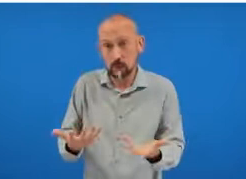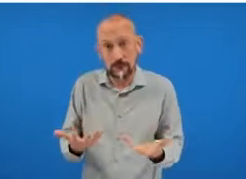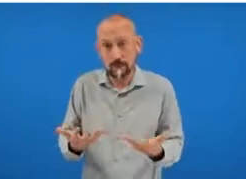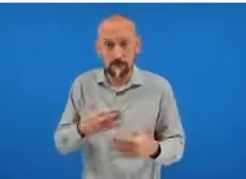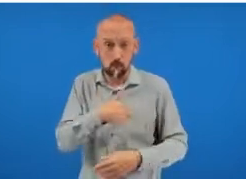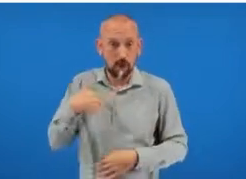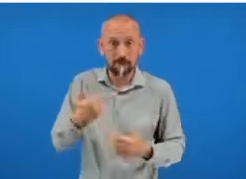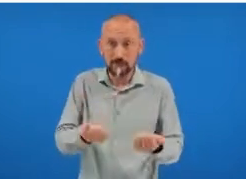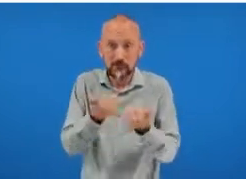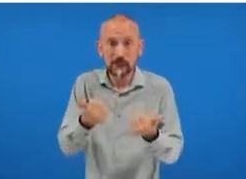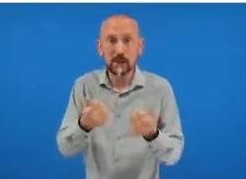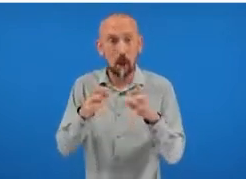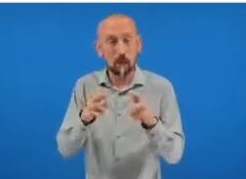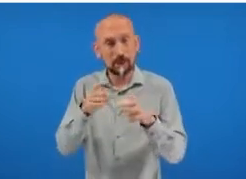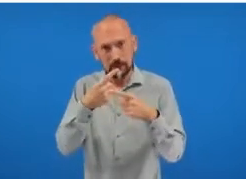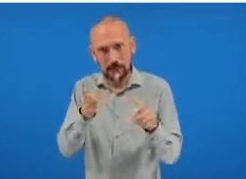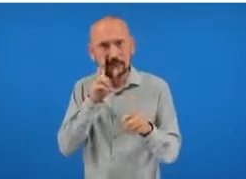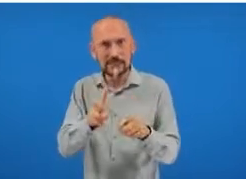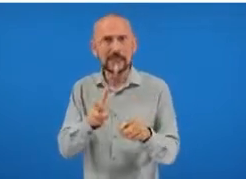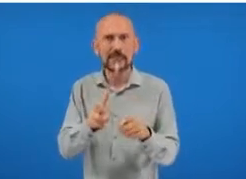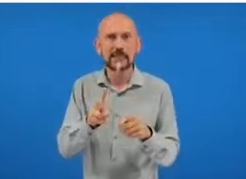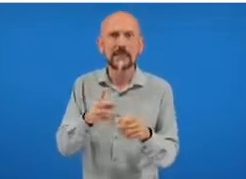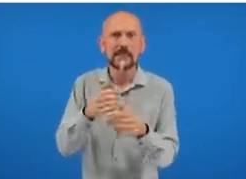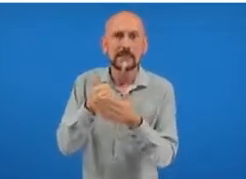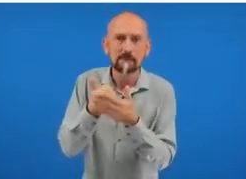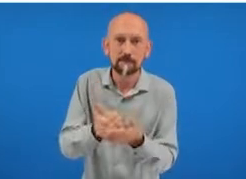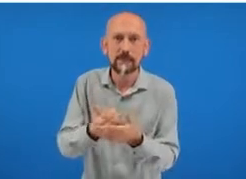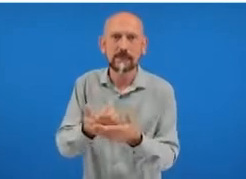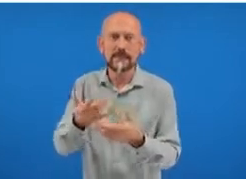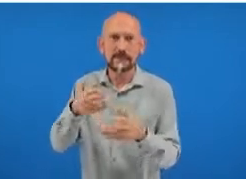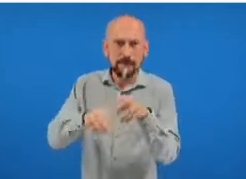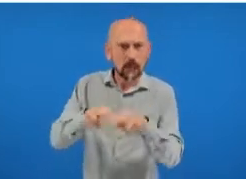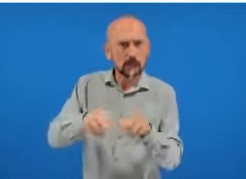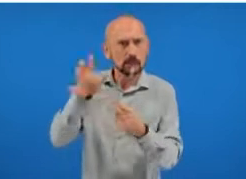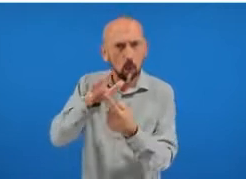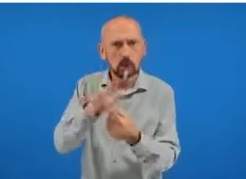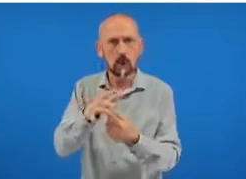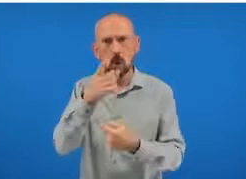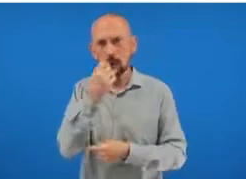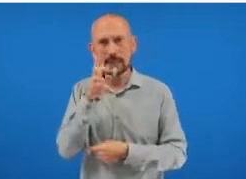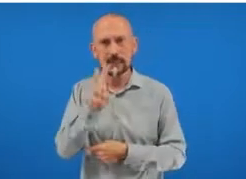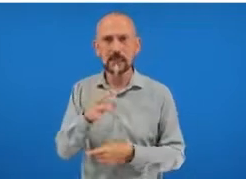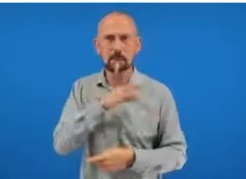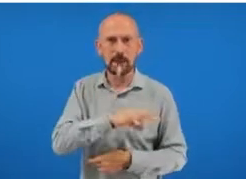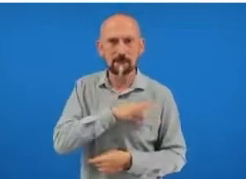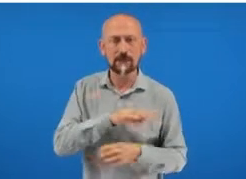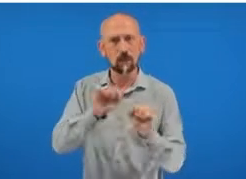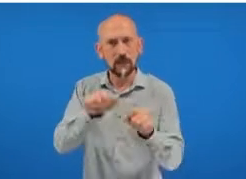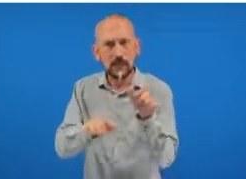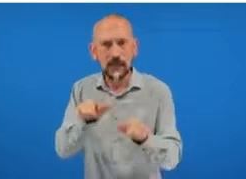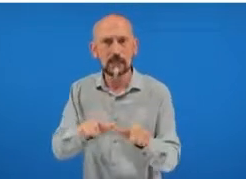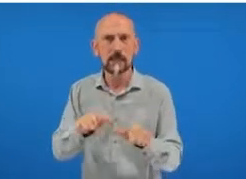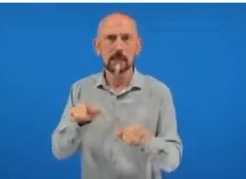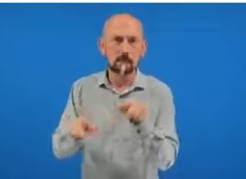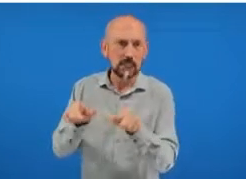can benefit from them at a client or patient level, a clinician level, a service level, and a national level. We